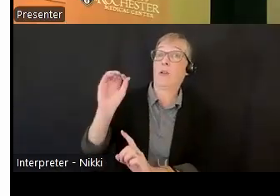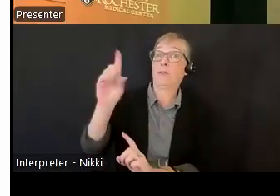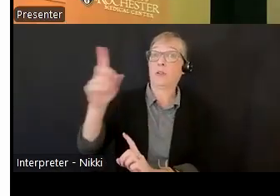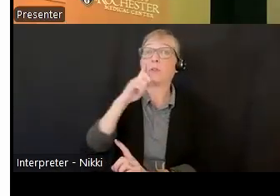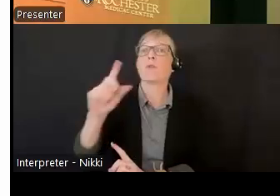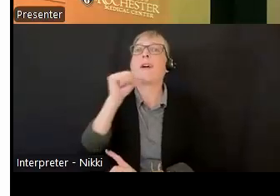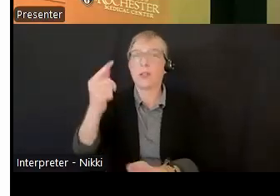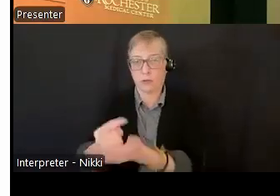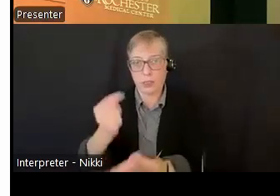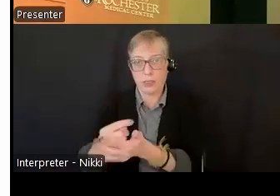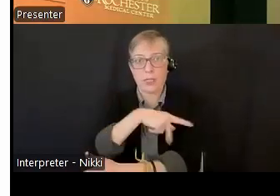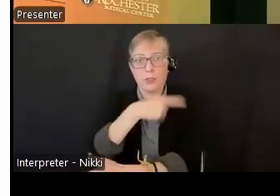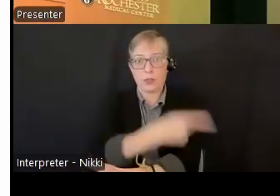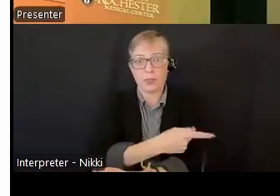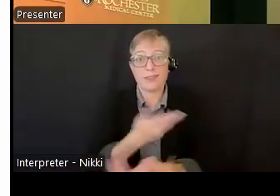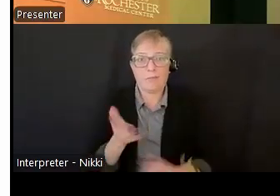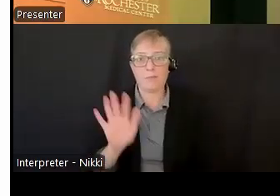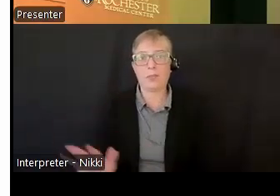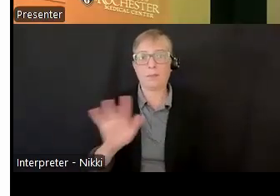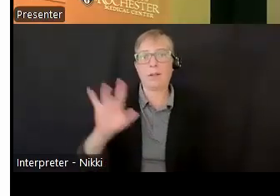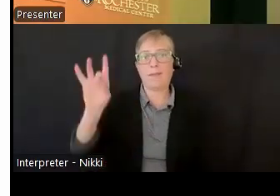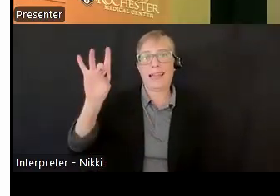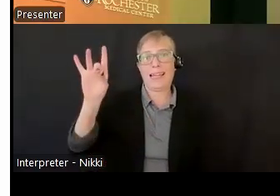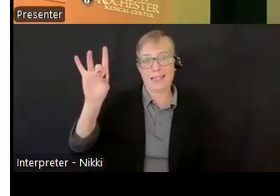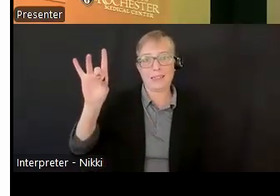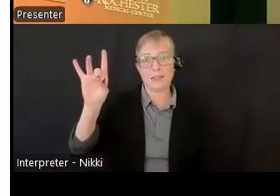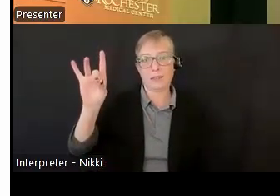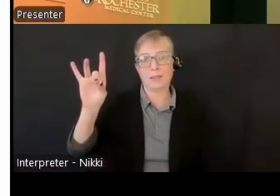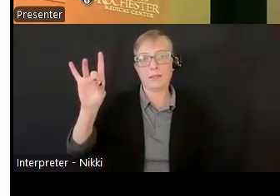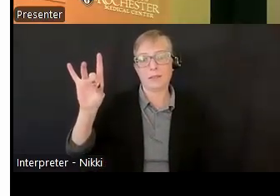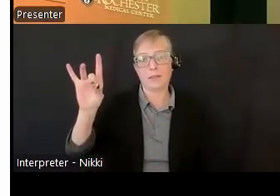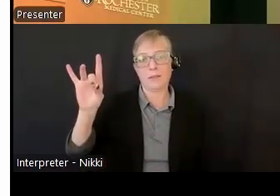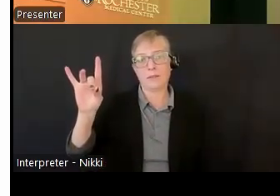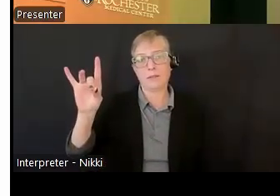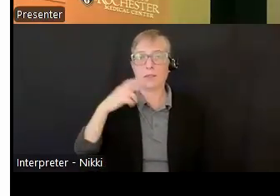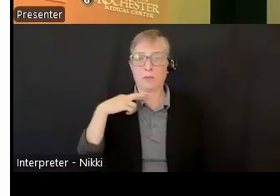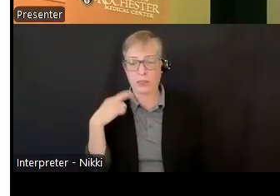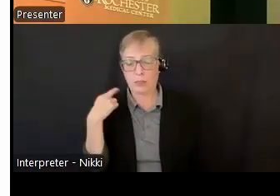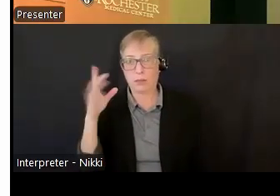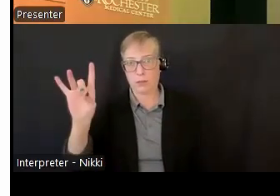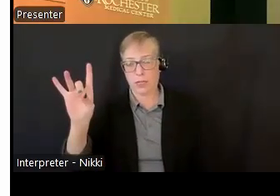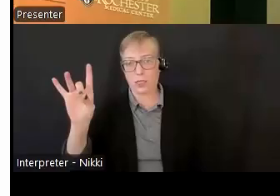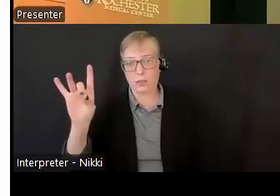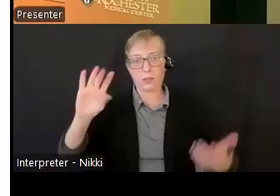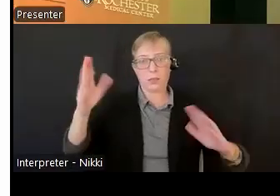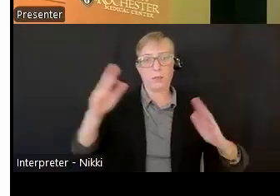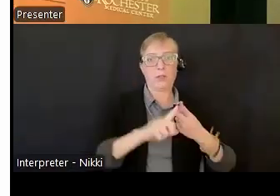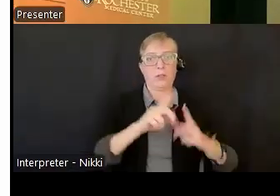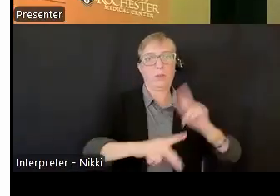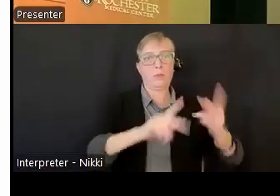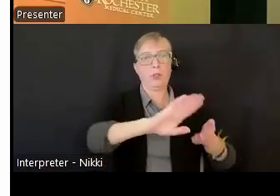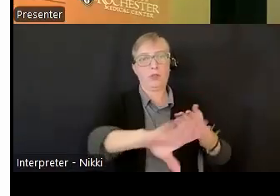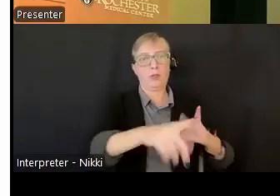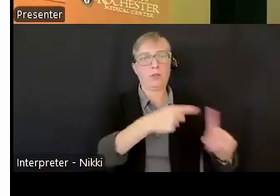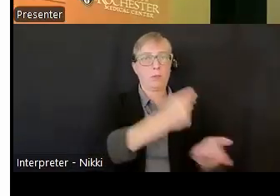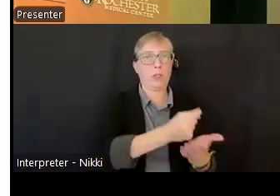above 8 compared to individuals who are engaged in treatment. And even compared to individuals who are discharged from treatment, the difference is 3